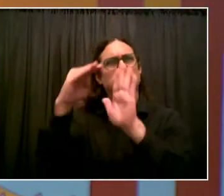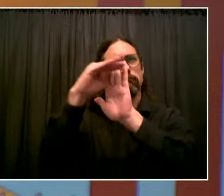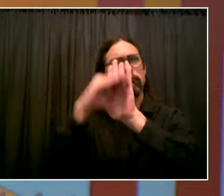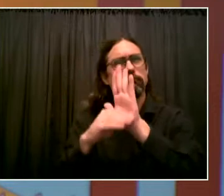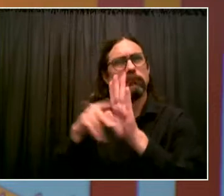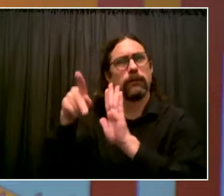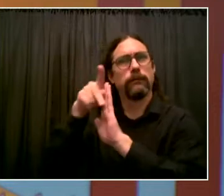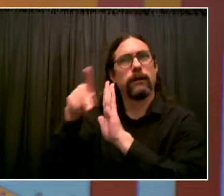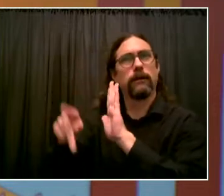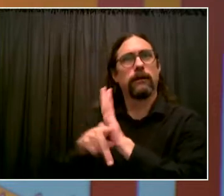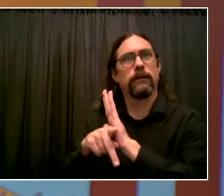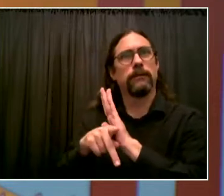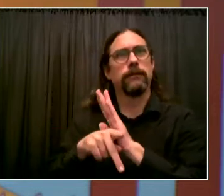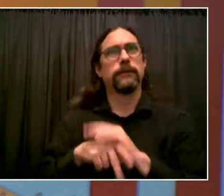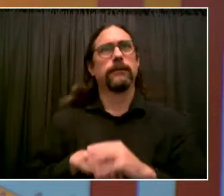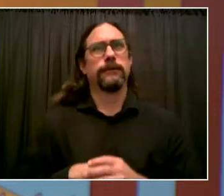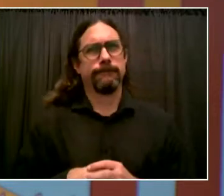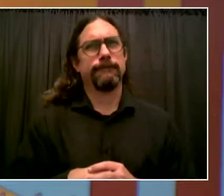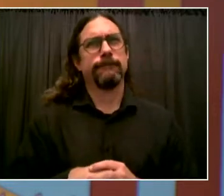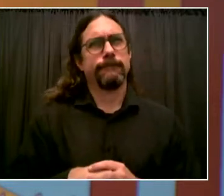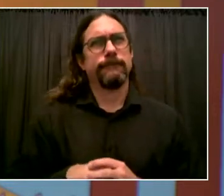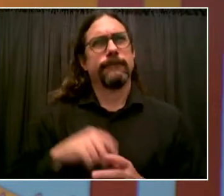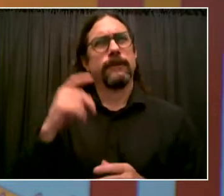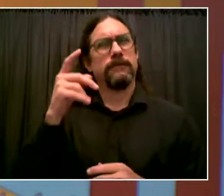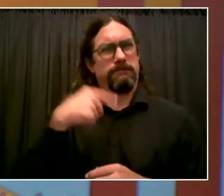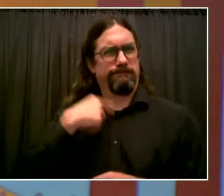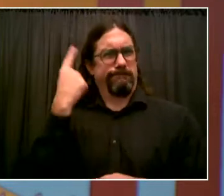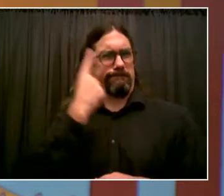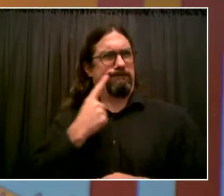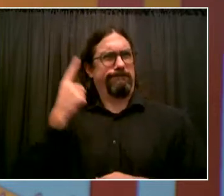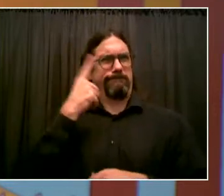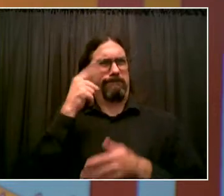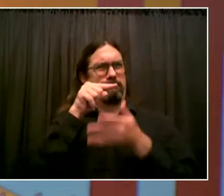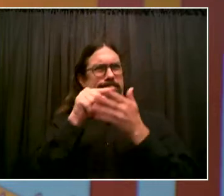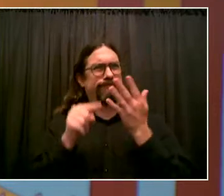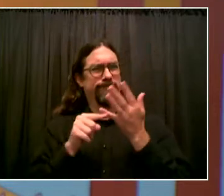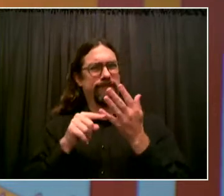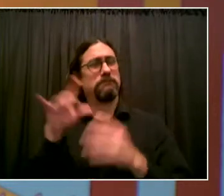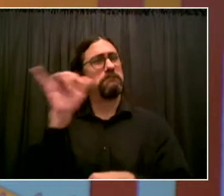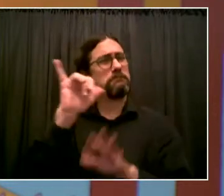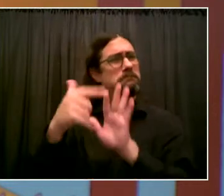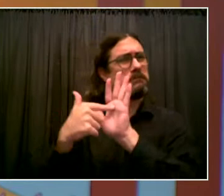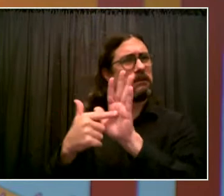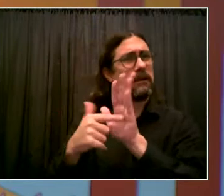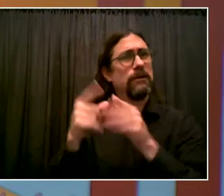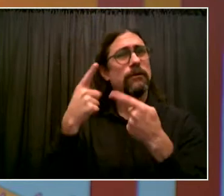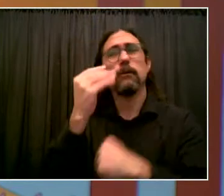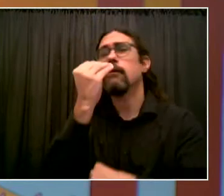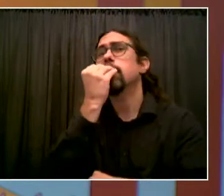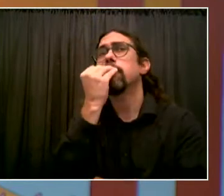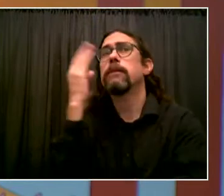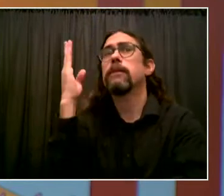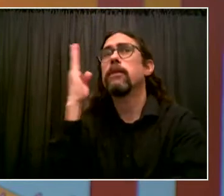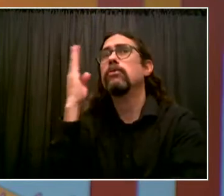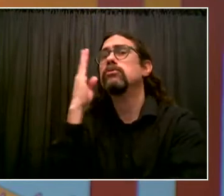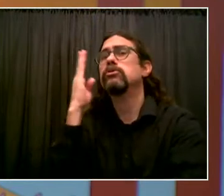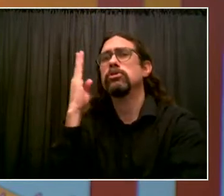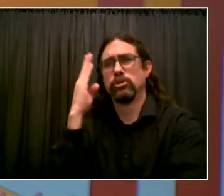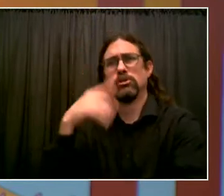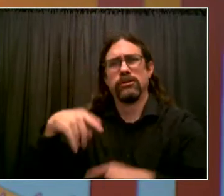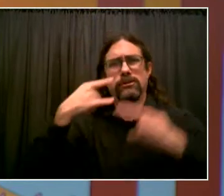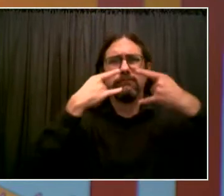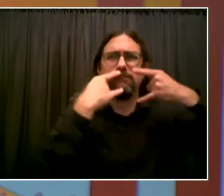lunch when students are unmasked? The CDC policy says that students can stay in class as long as they've been properly